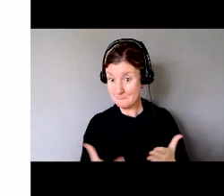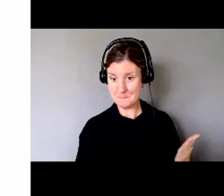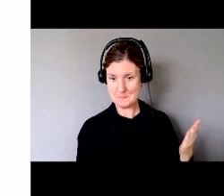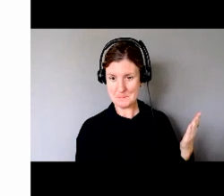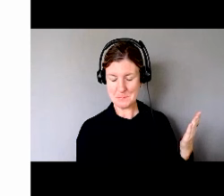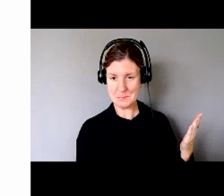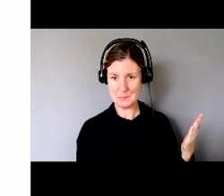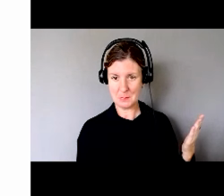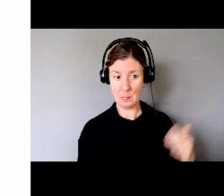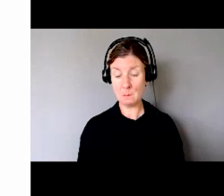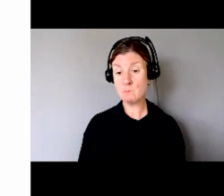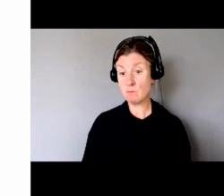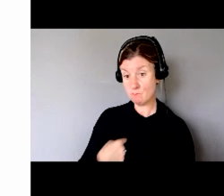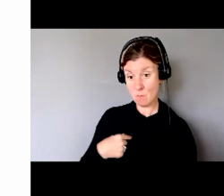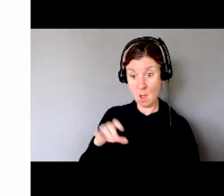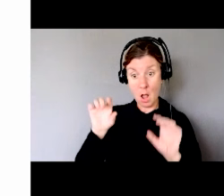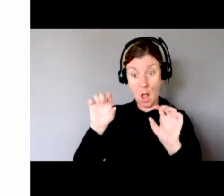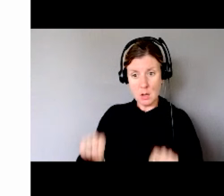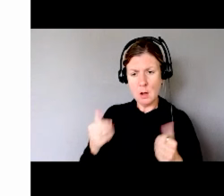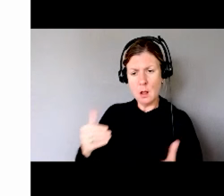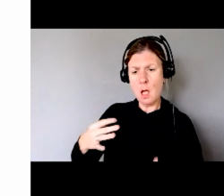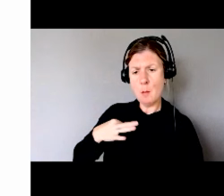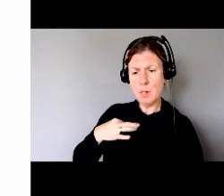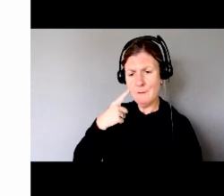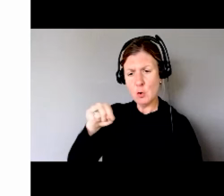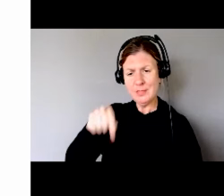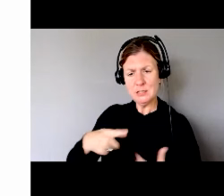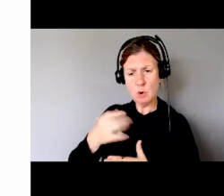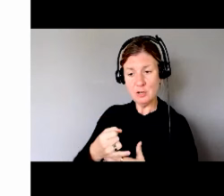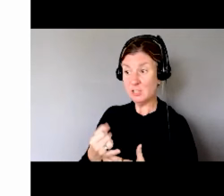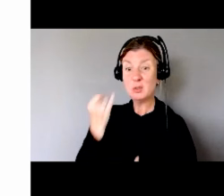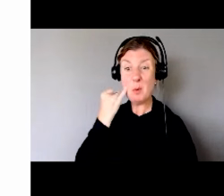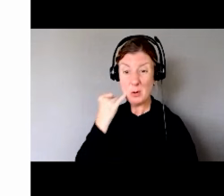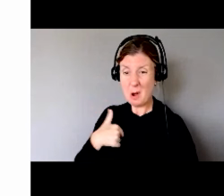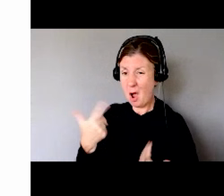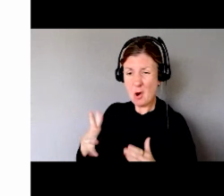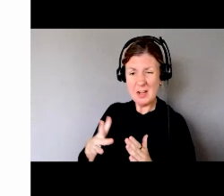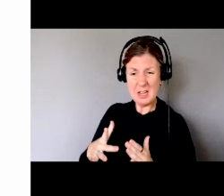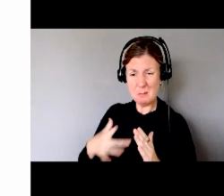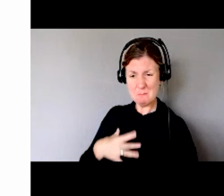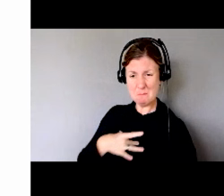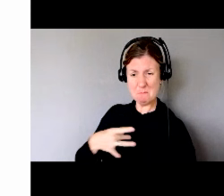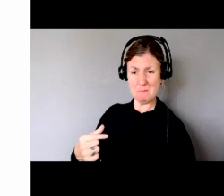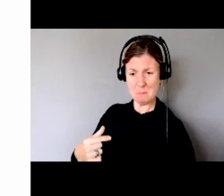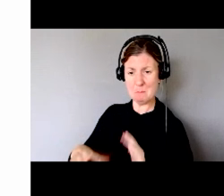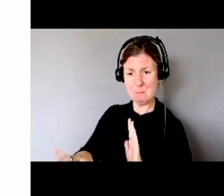Can I apply for this project if I've received grants from CADA or have been selected for other CADA public art